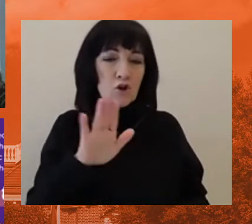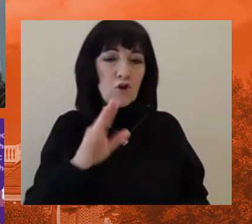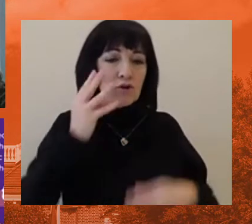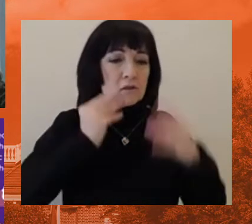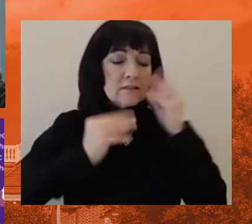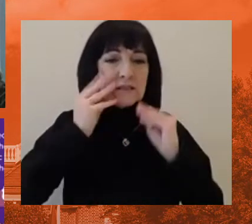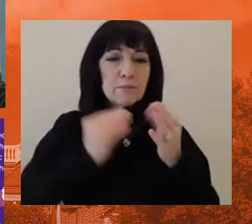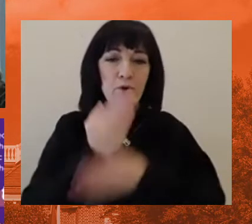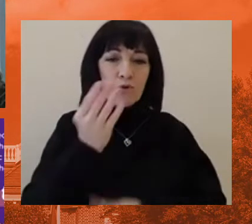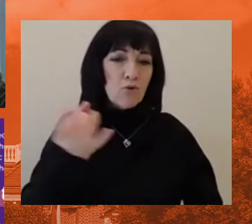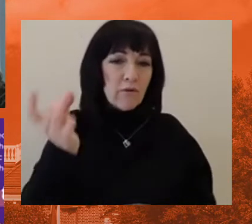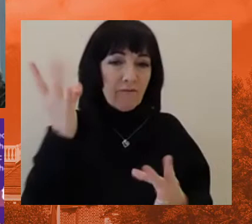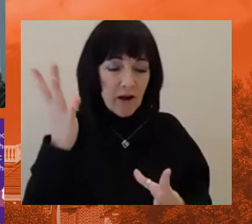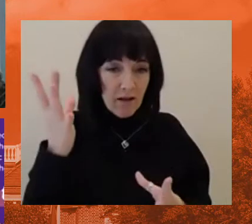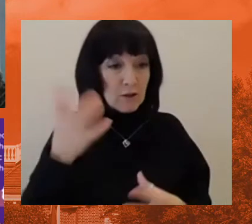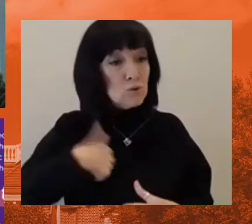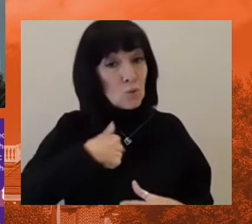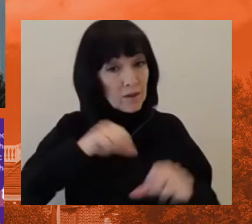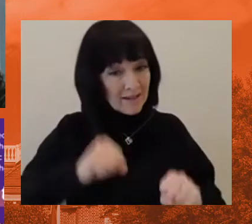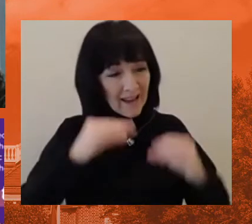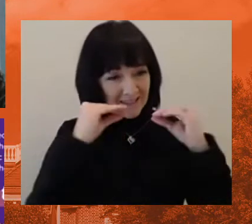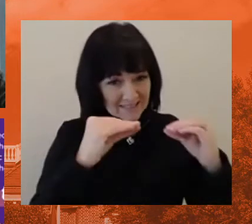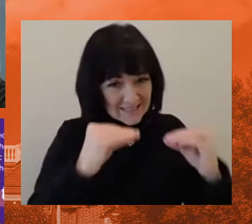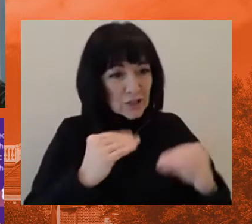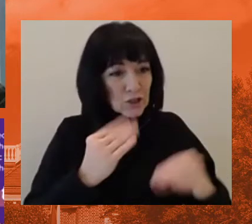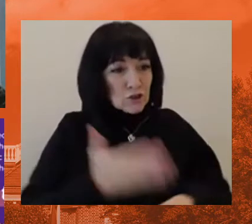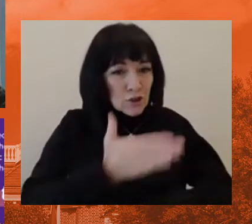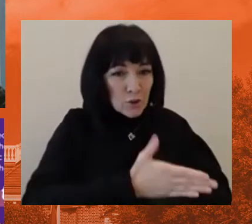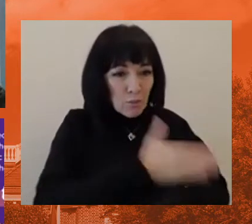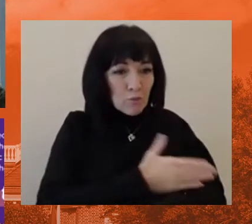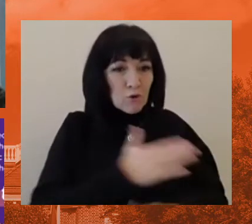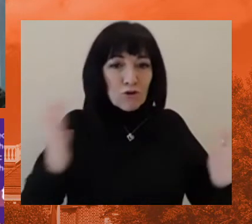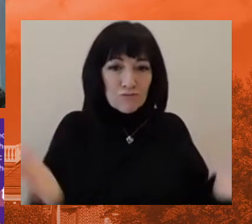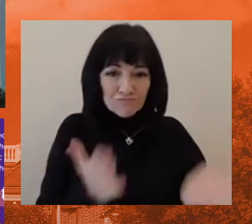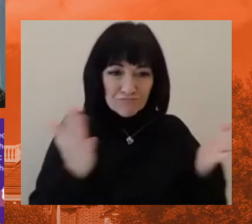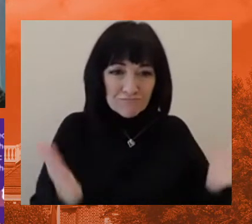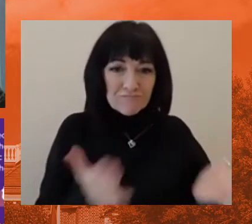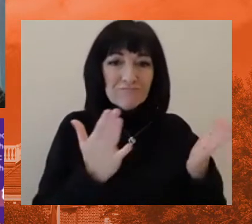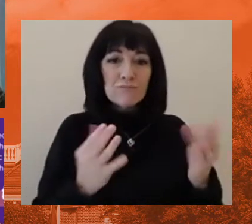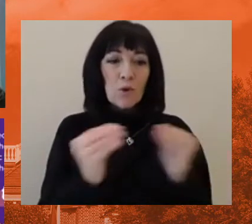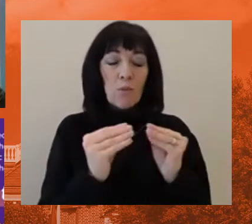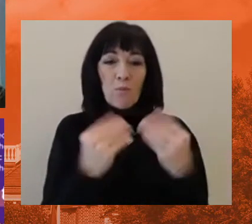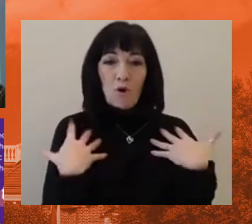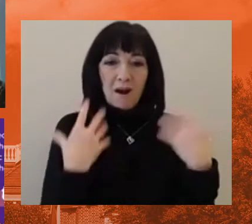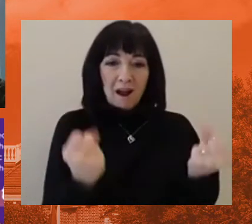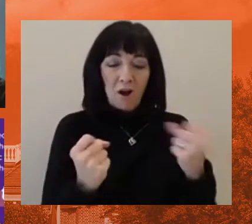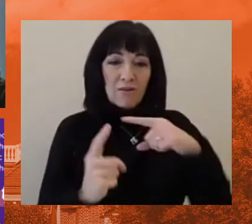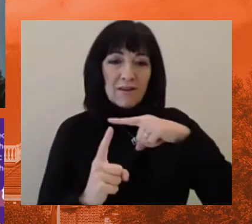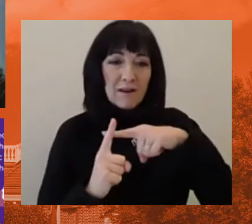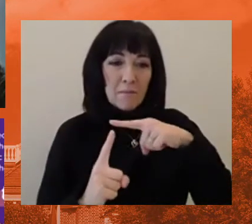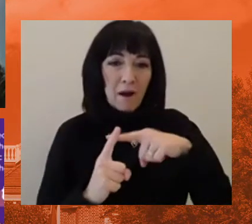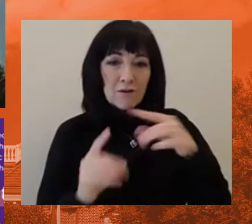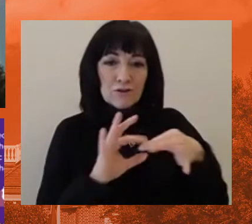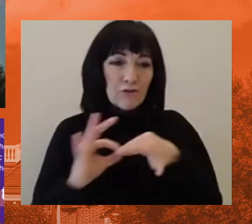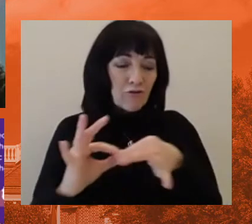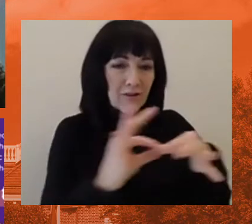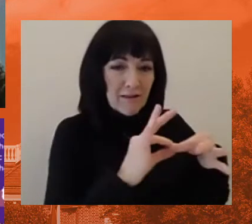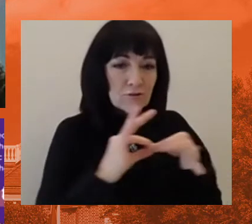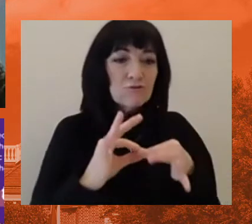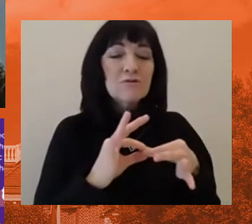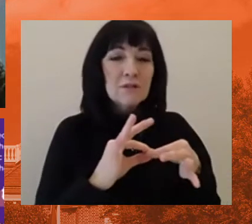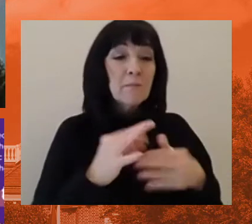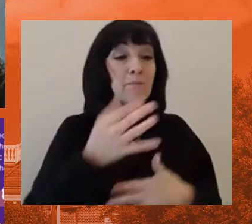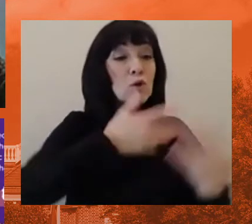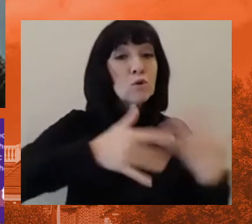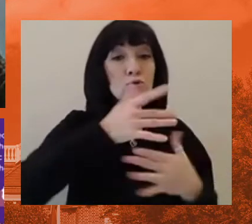healthy relationships, increasing community connectedness and supportive social networks,